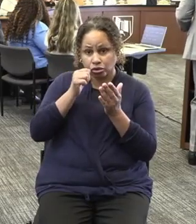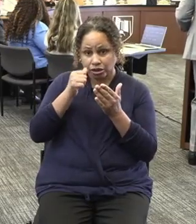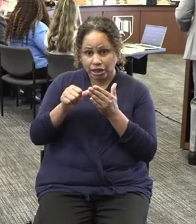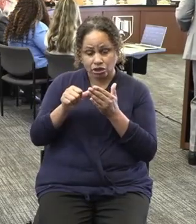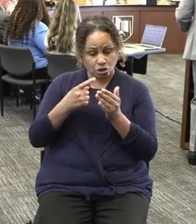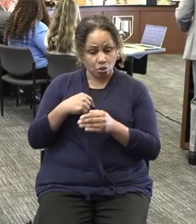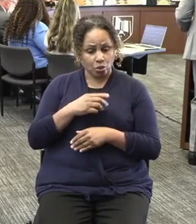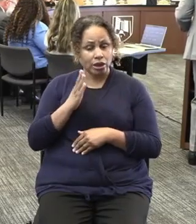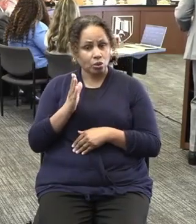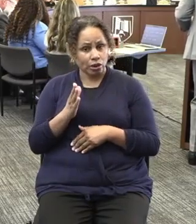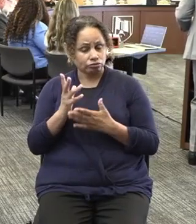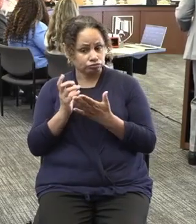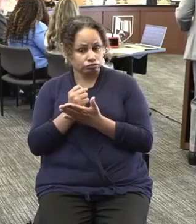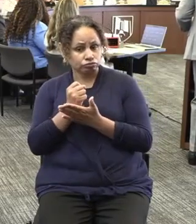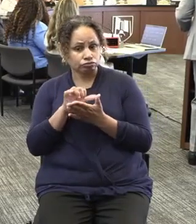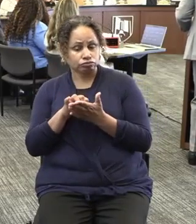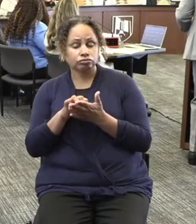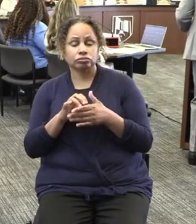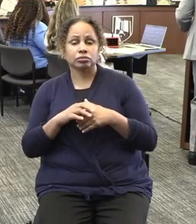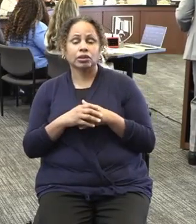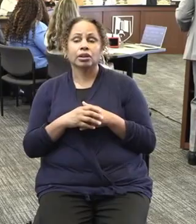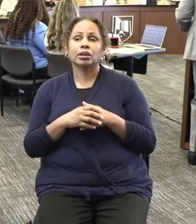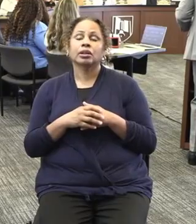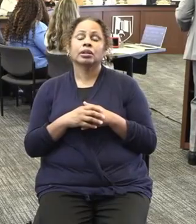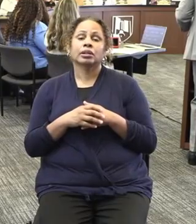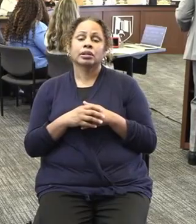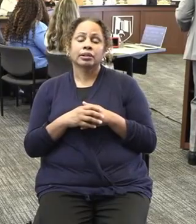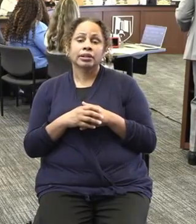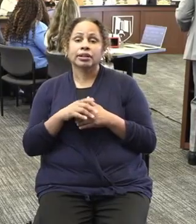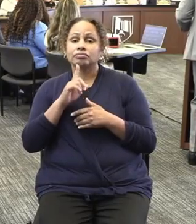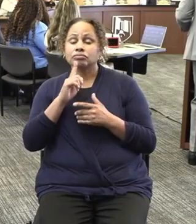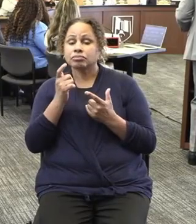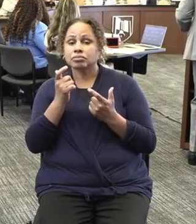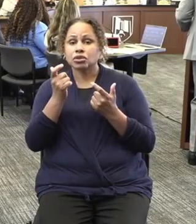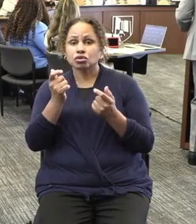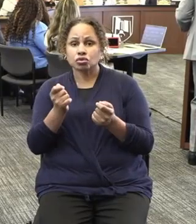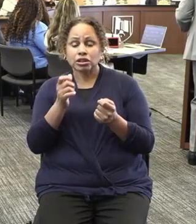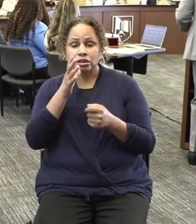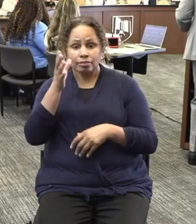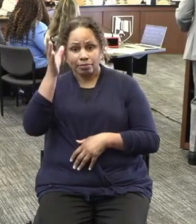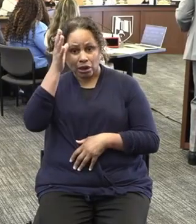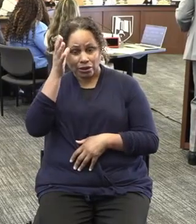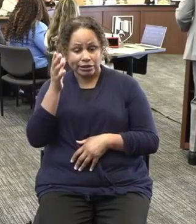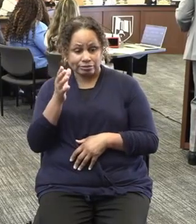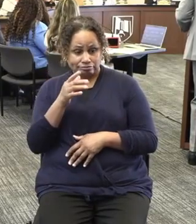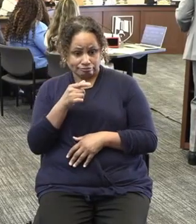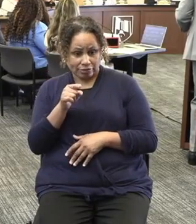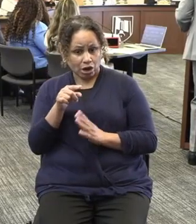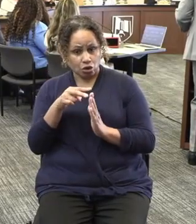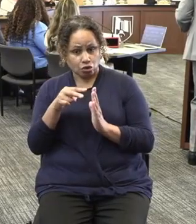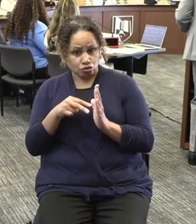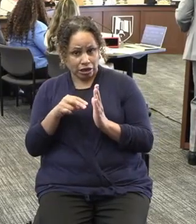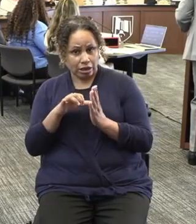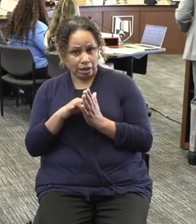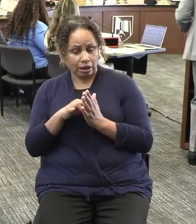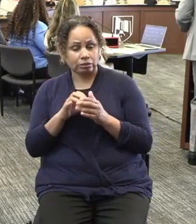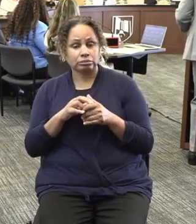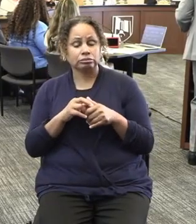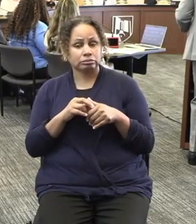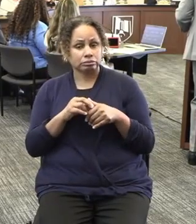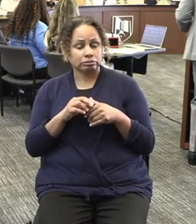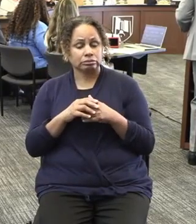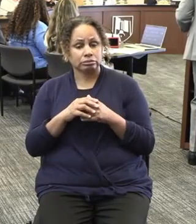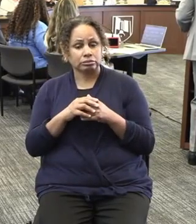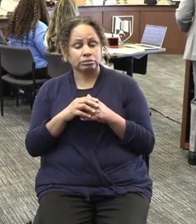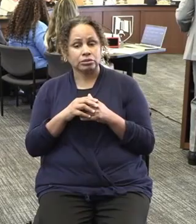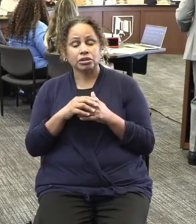see it, and I get it from my high school time still, and it's interesting that the parents read that. That's what parents read. Mhm, So that's absolutely. what, as you